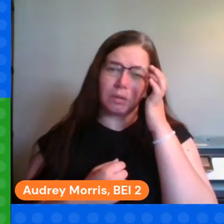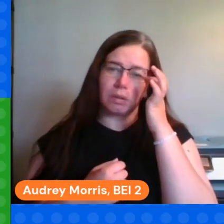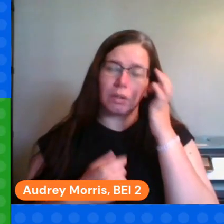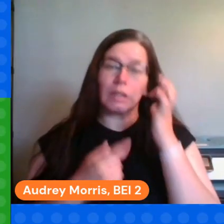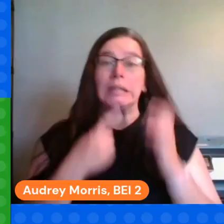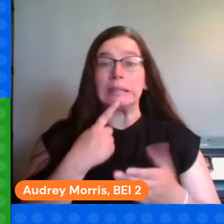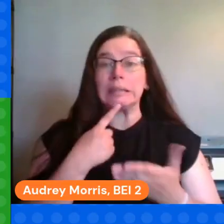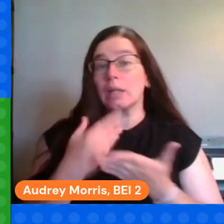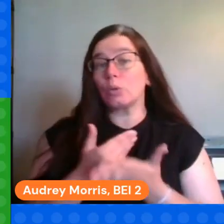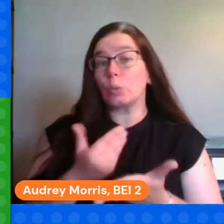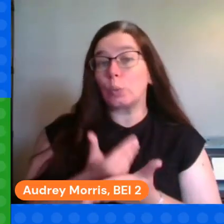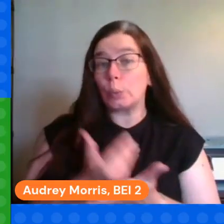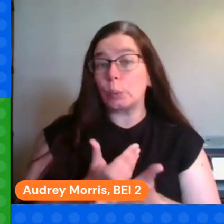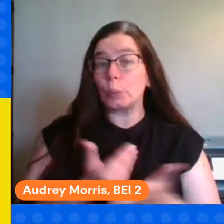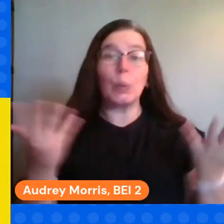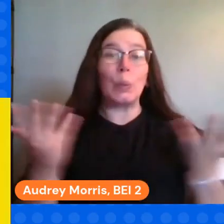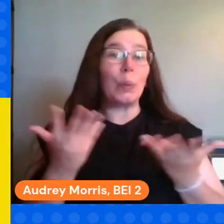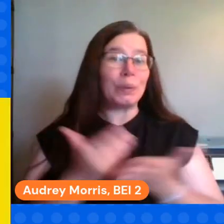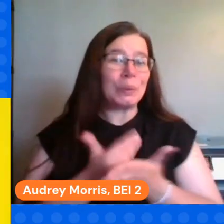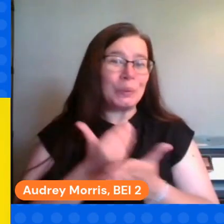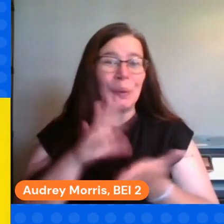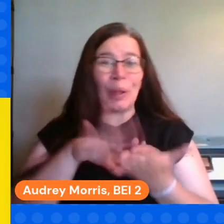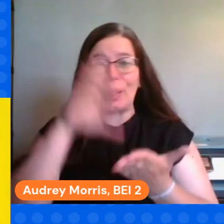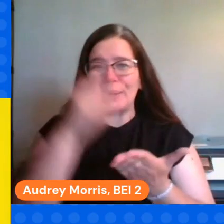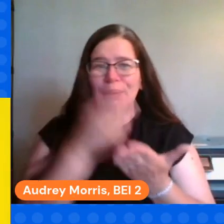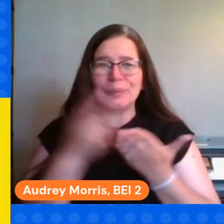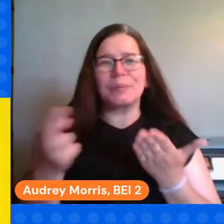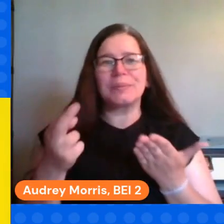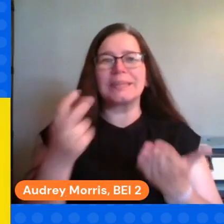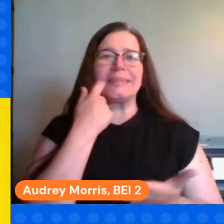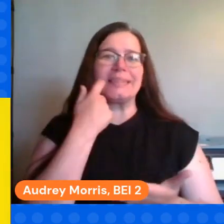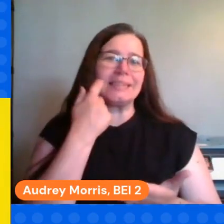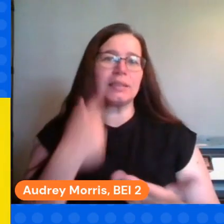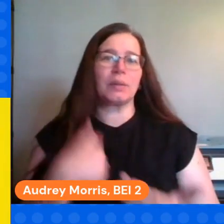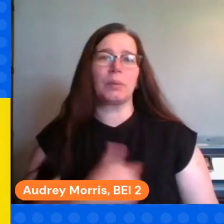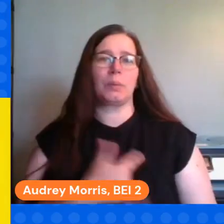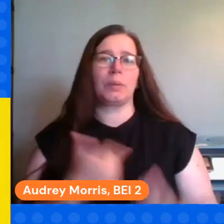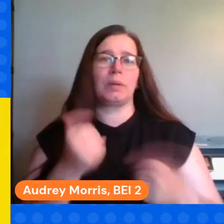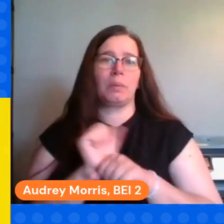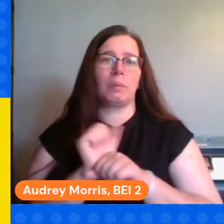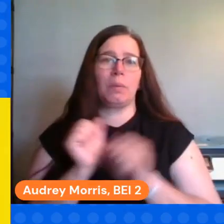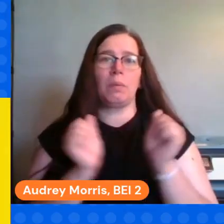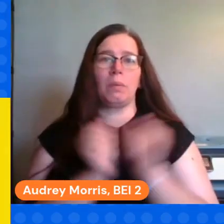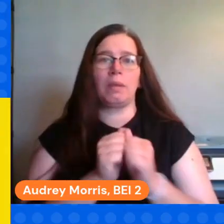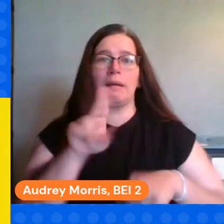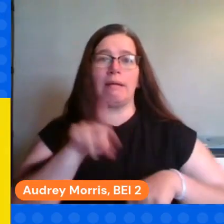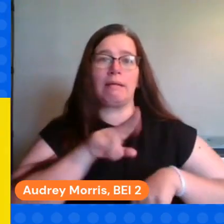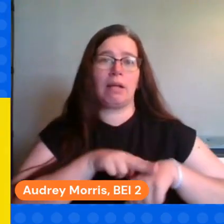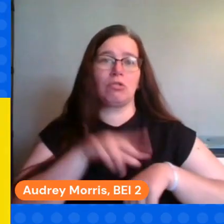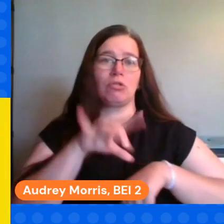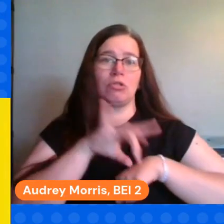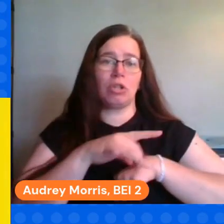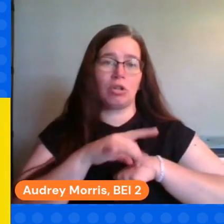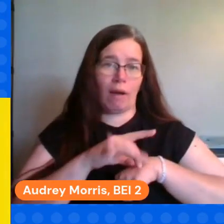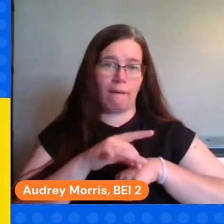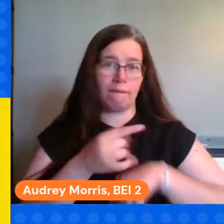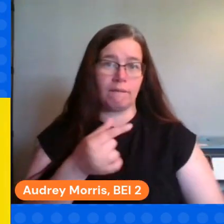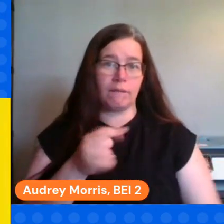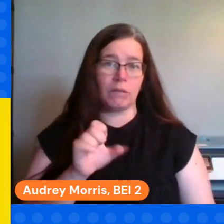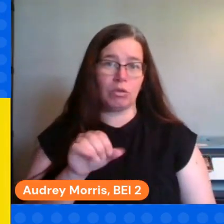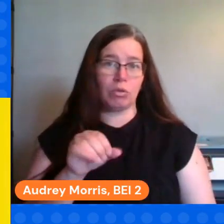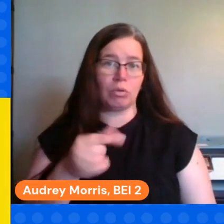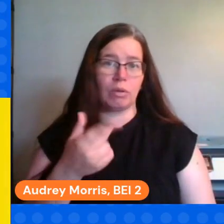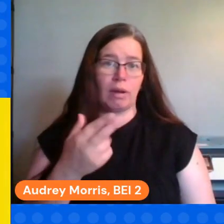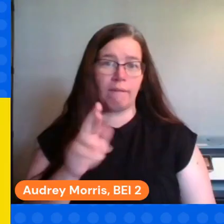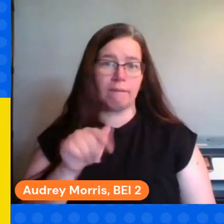okay, so what's new with learning resources? Like recently we worked with the National Geographic educational